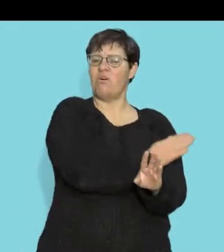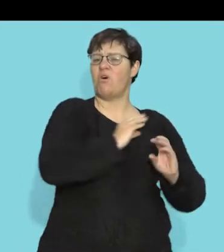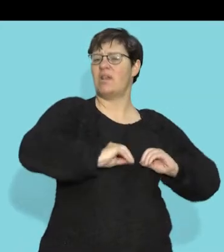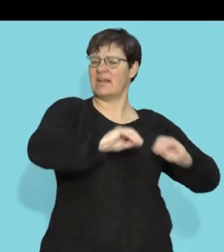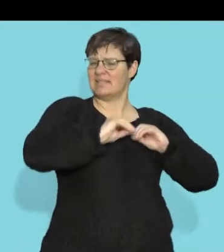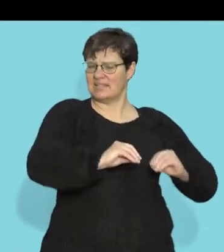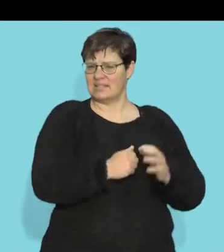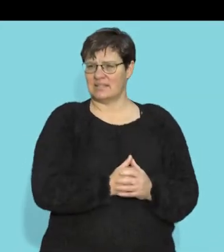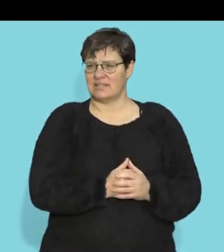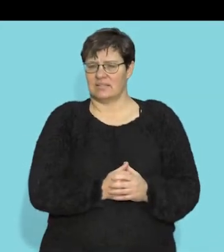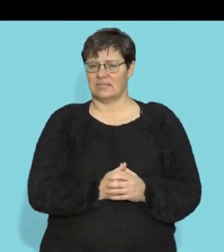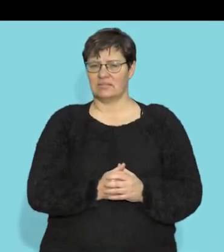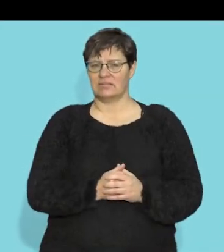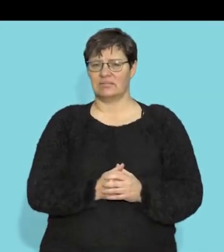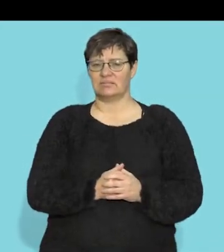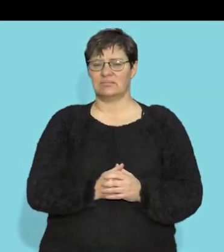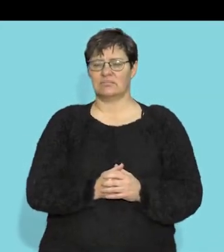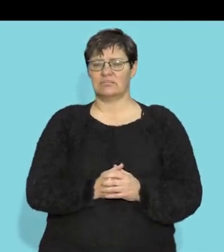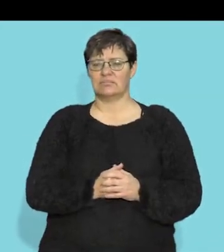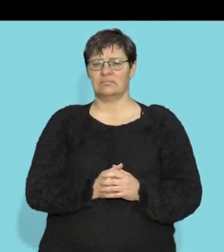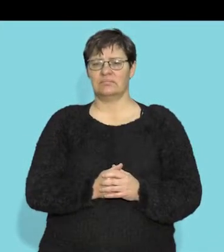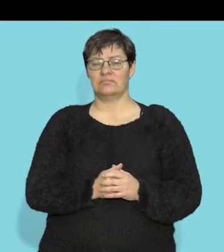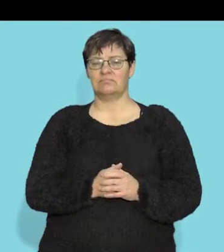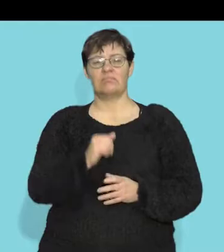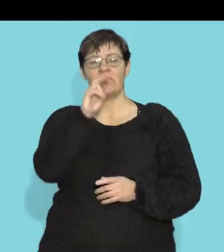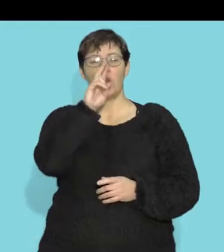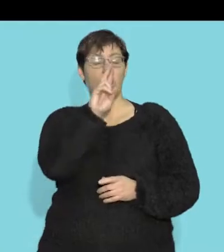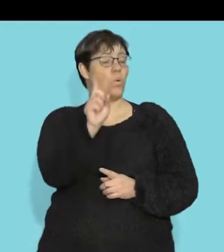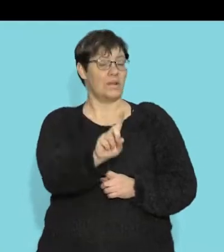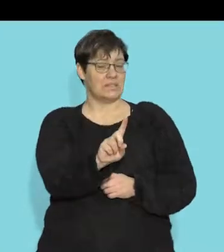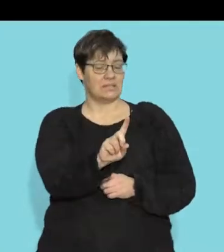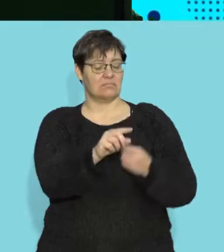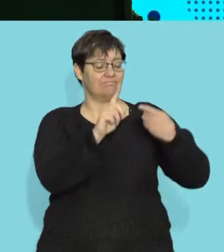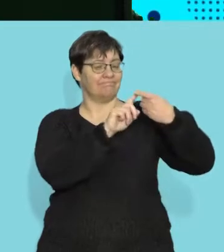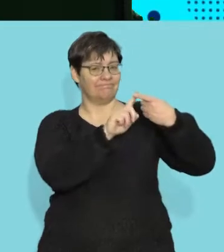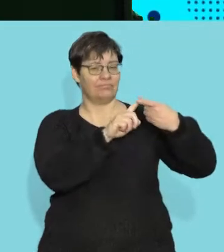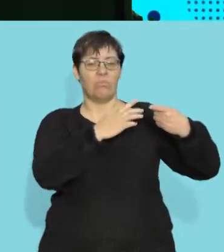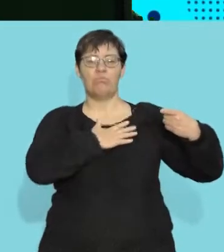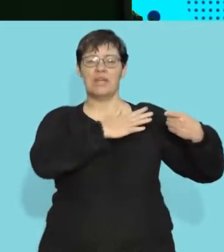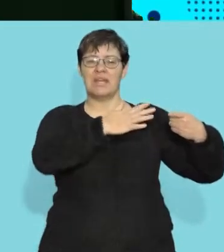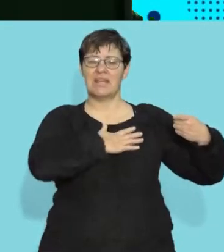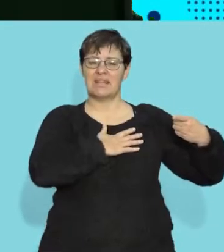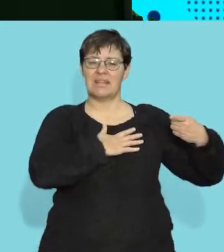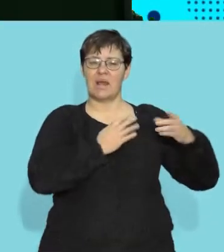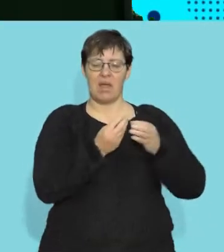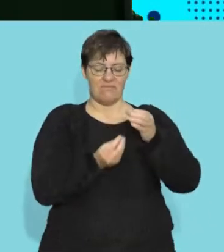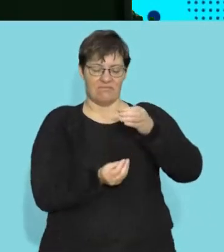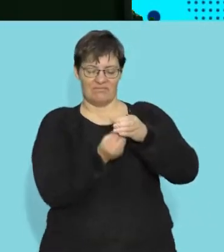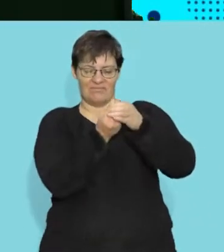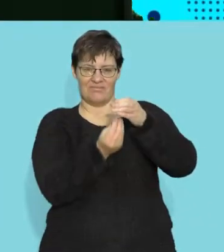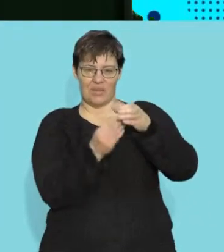go forward. We looked at the concept of breathing. I even brought in that little model, and we could have looked at how